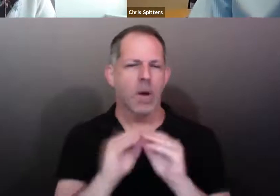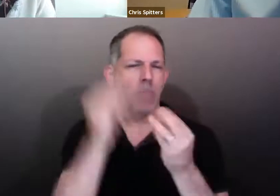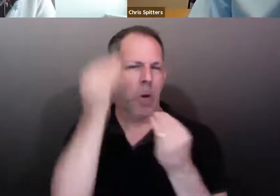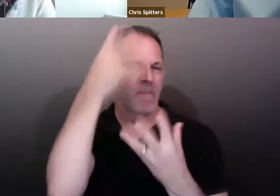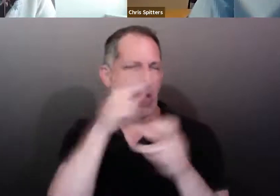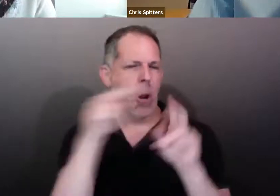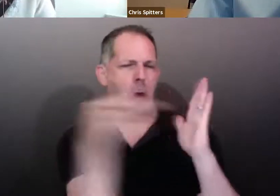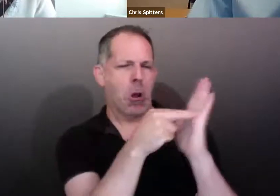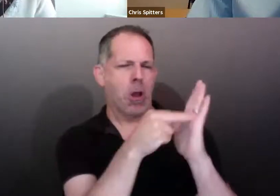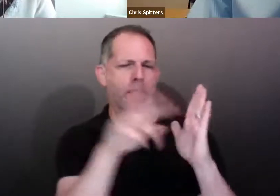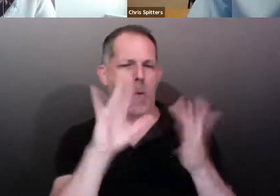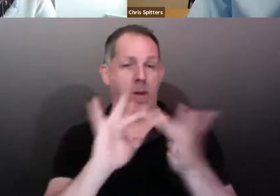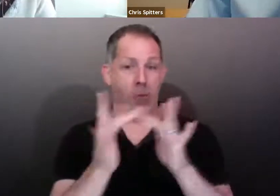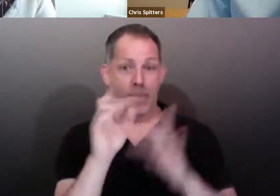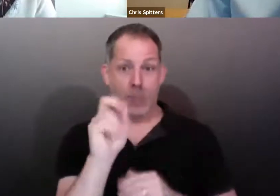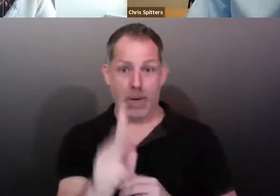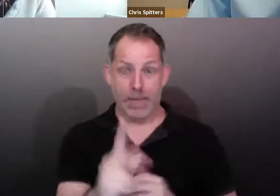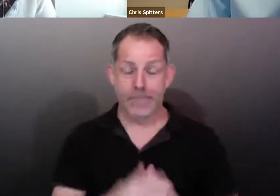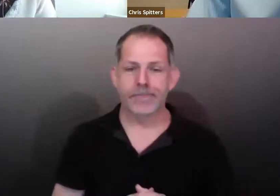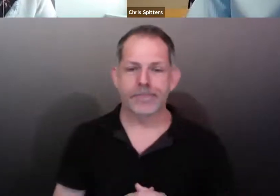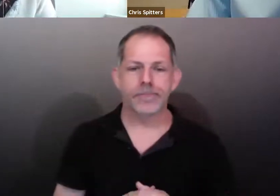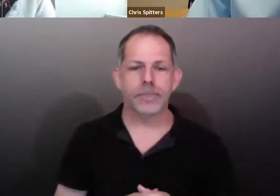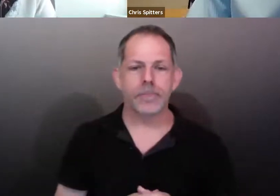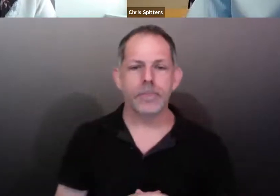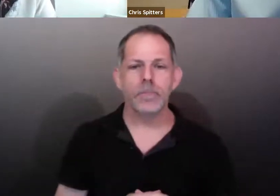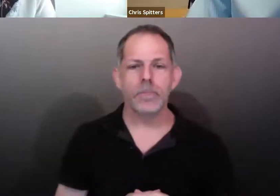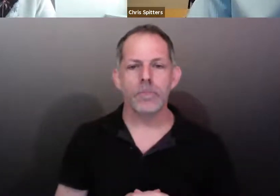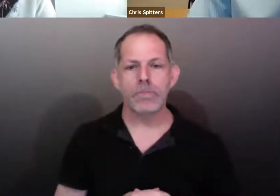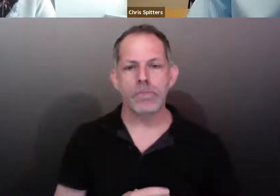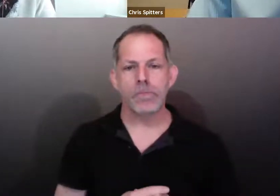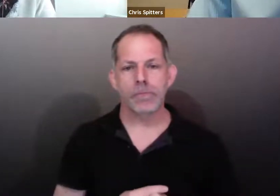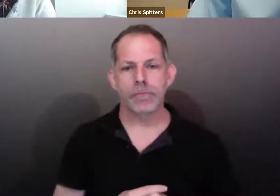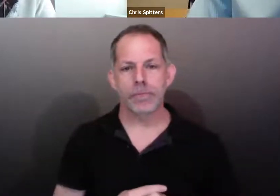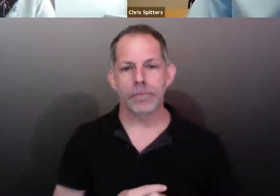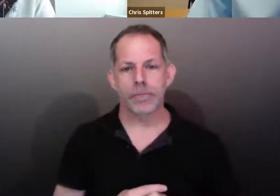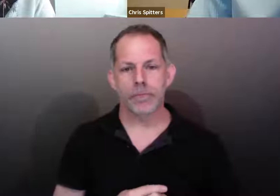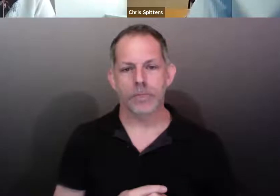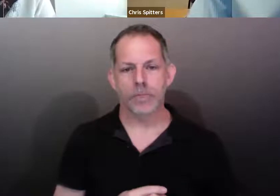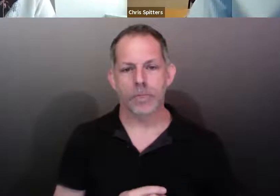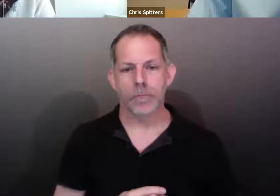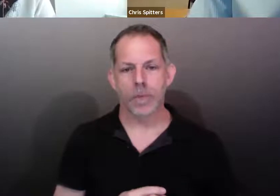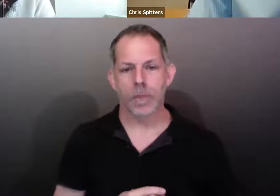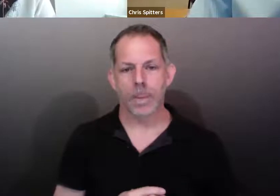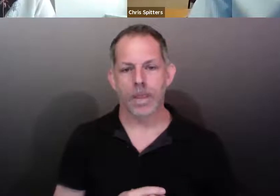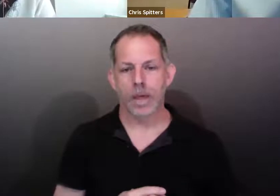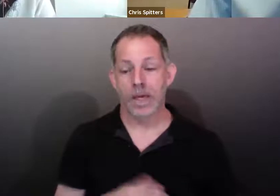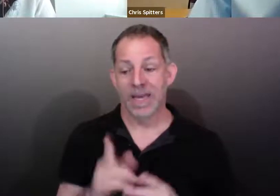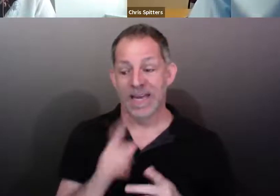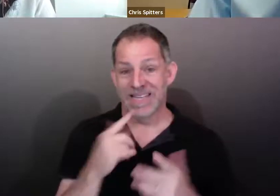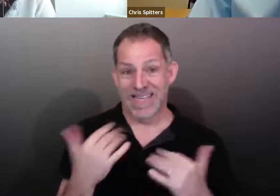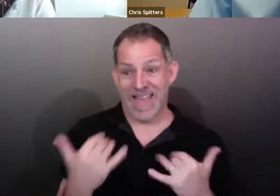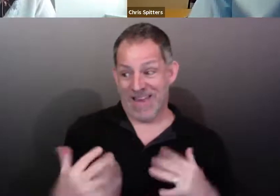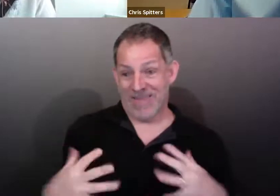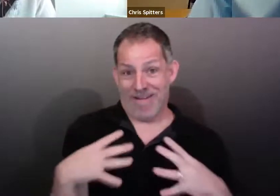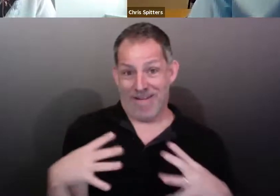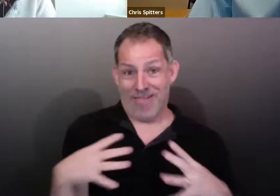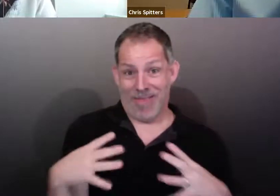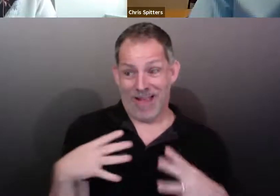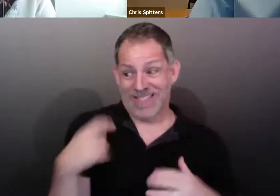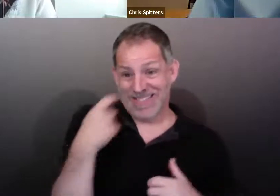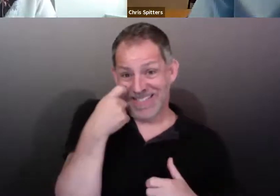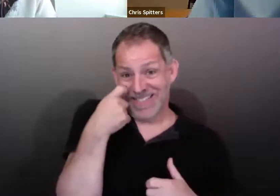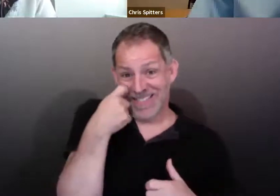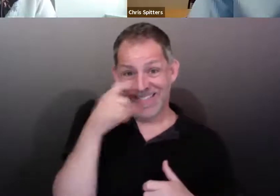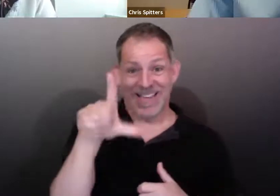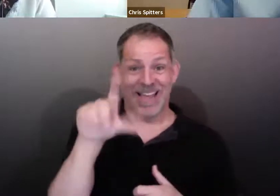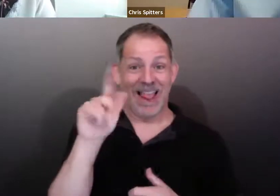Given the holiday yesterday, we are releasing the new Snapshot and detailed weekly report today. So let's take a look at that.